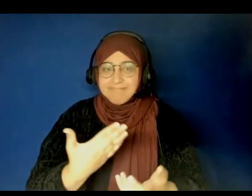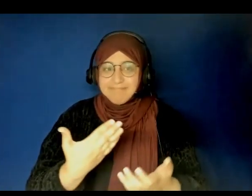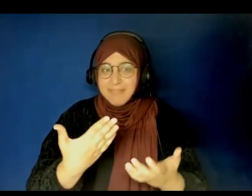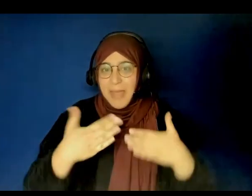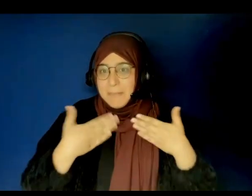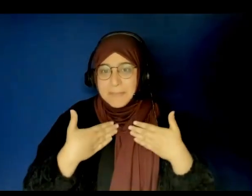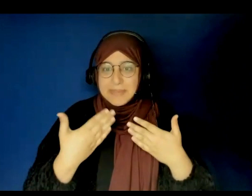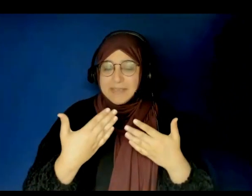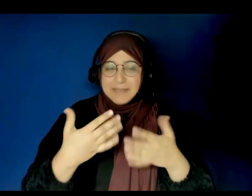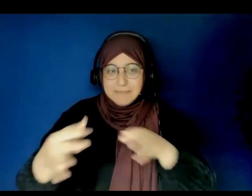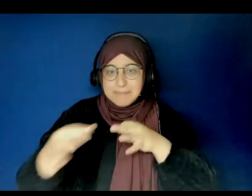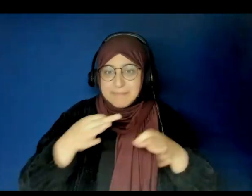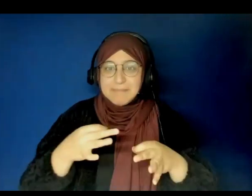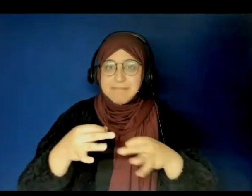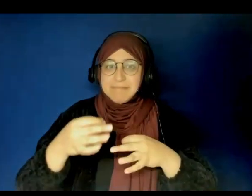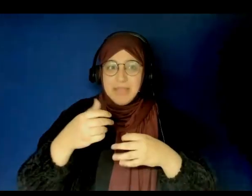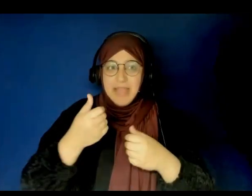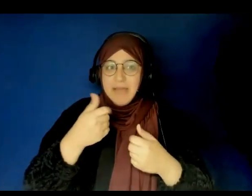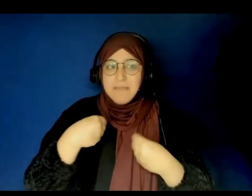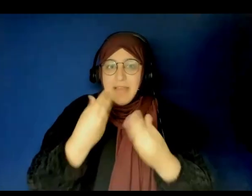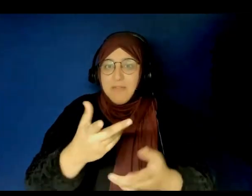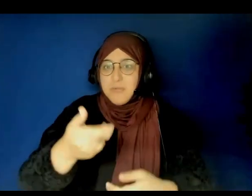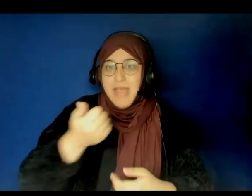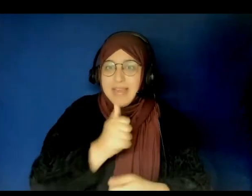any benefit that I can.